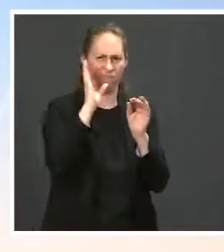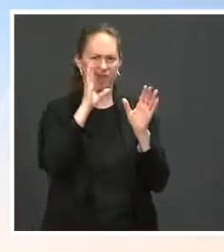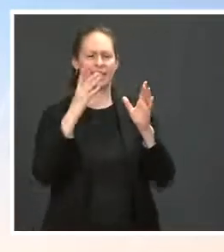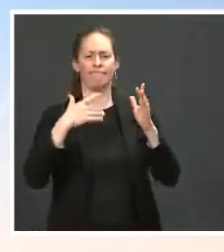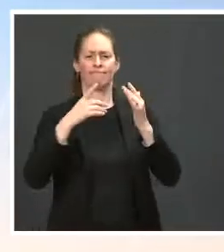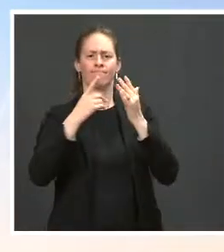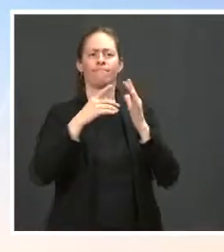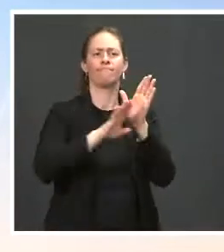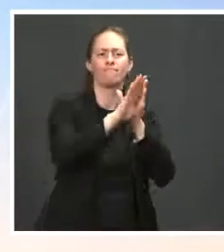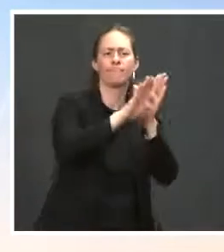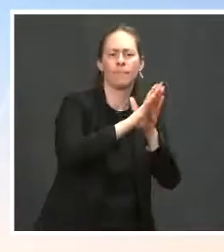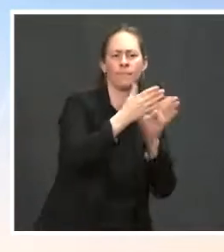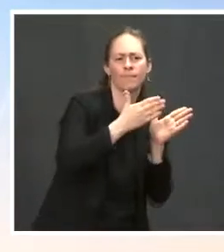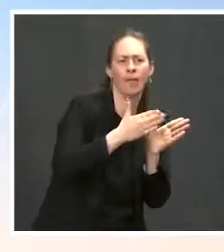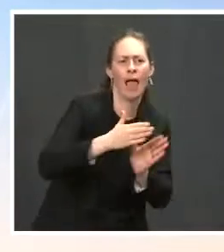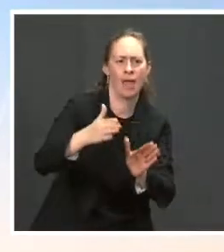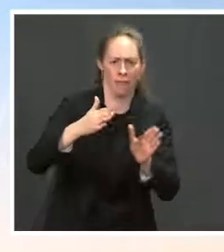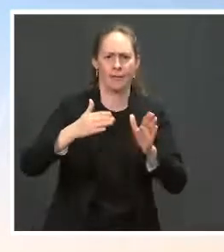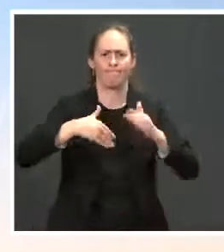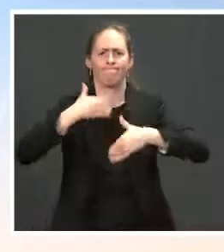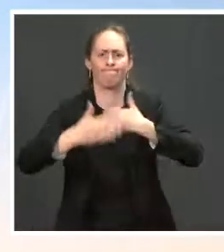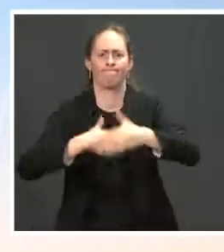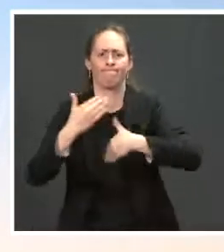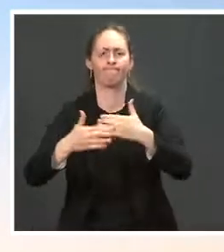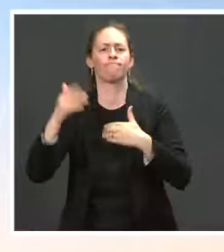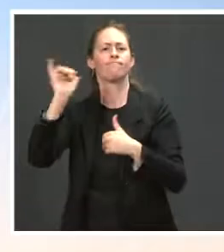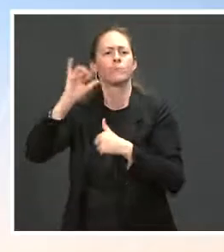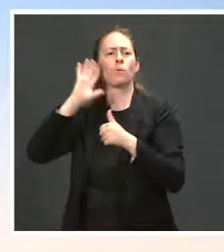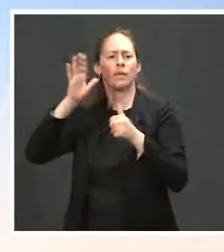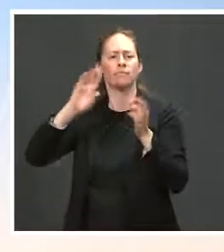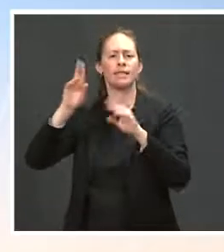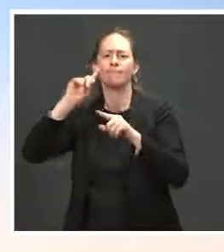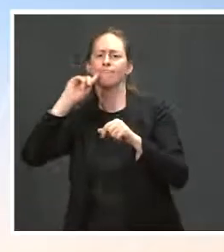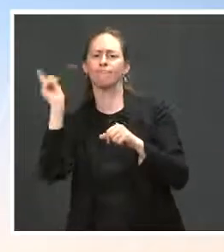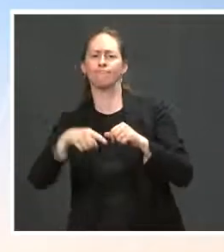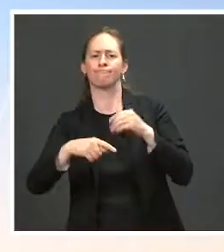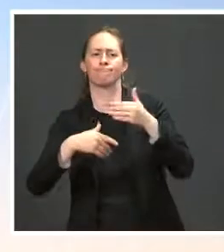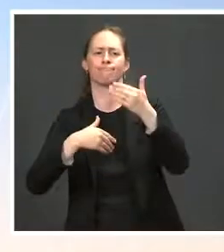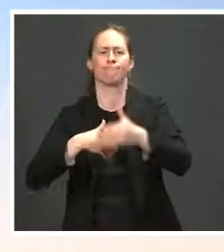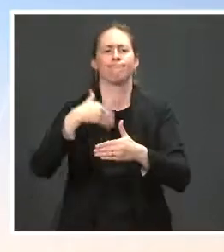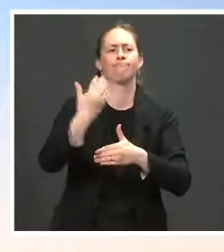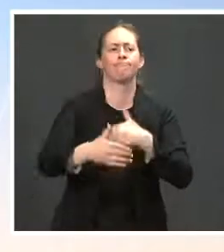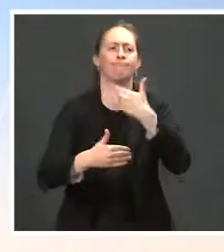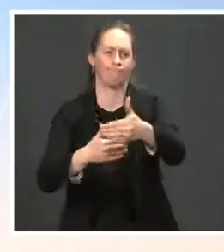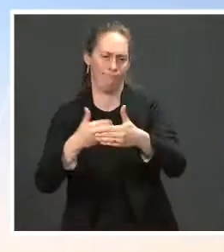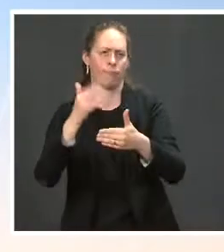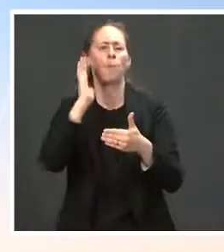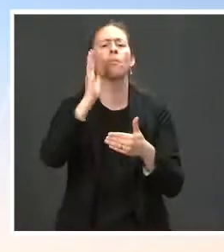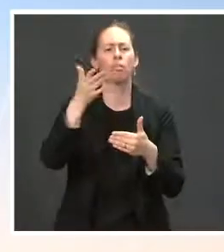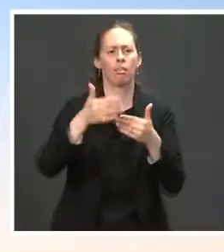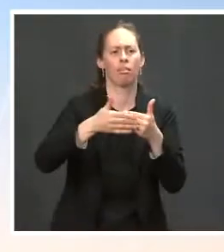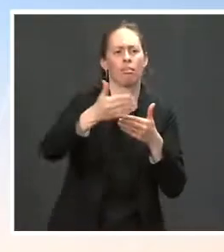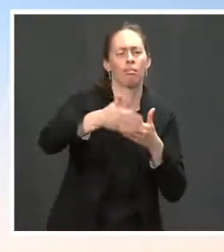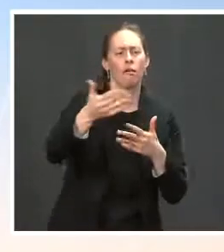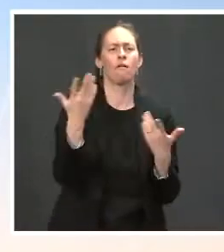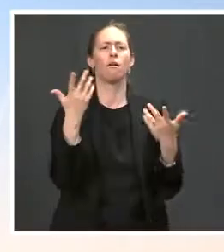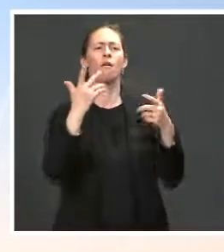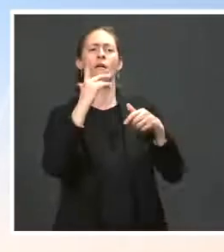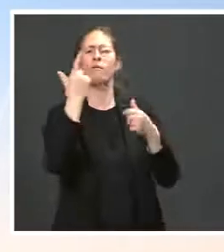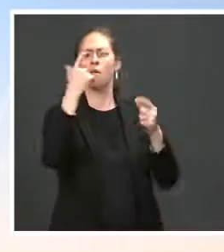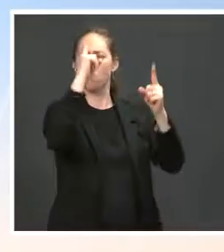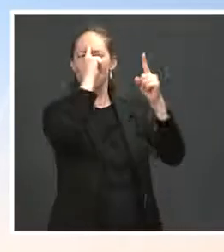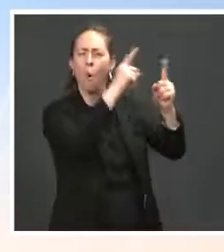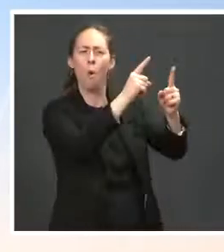executive actions, and we'll have more specifics to announce in the coming days about what targets we're setting here in the United States.